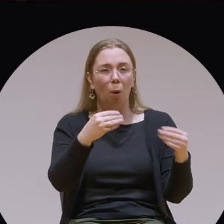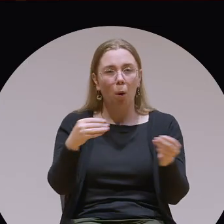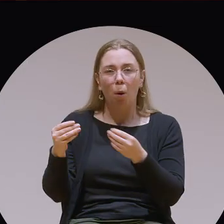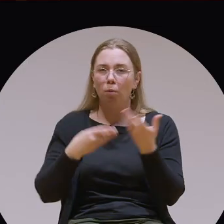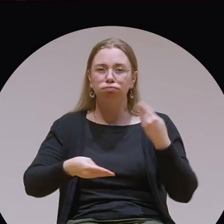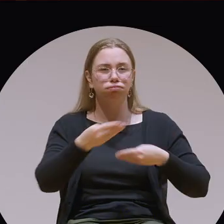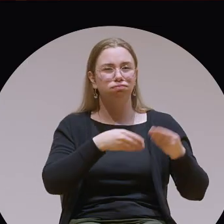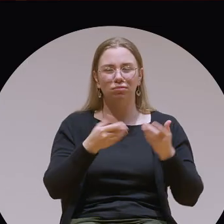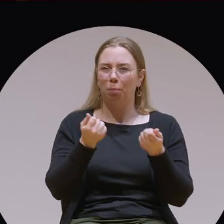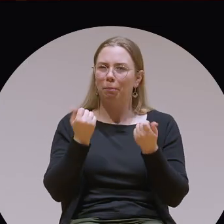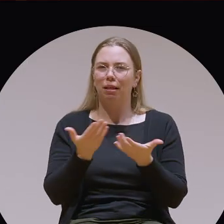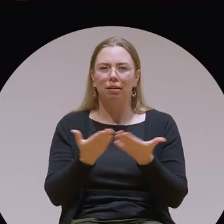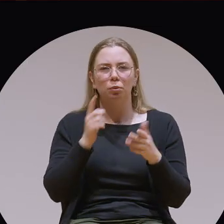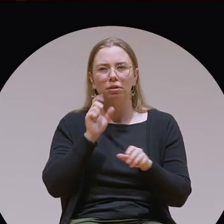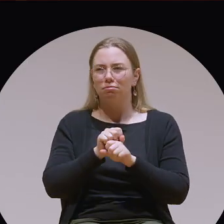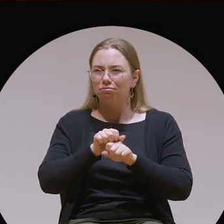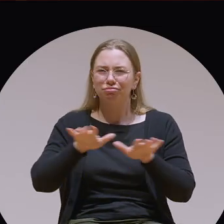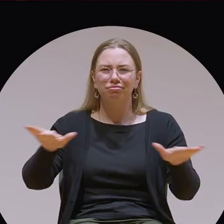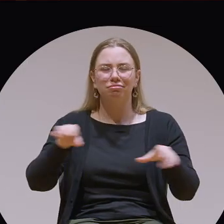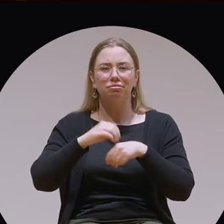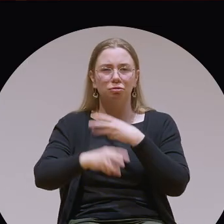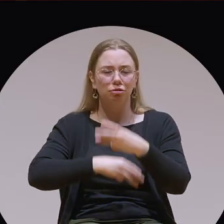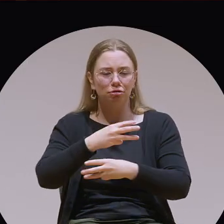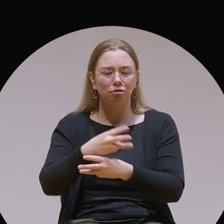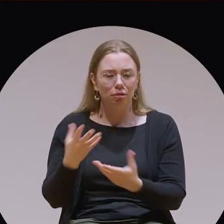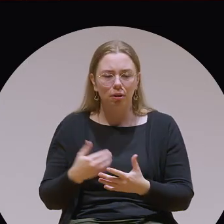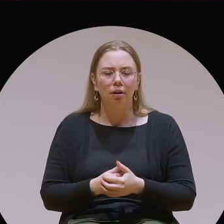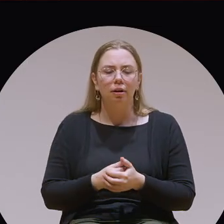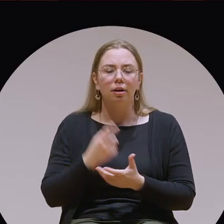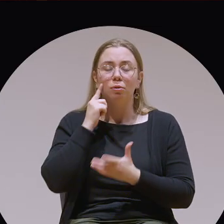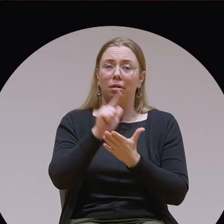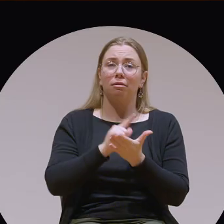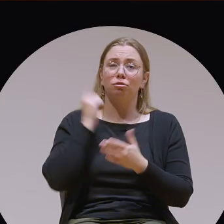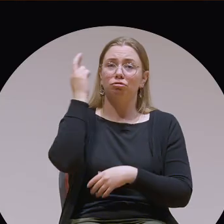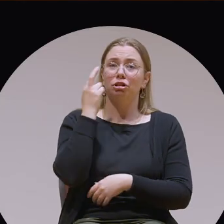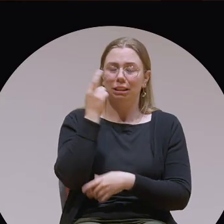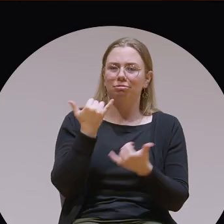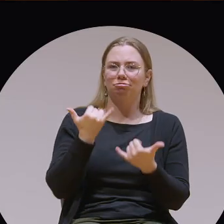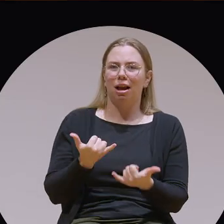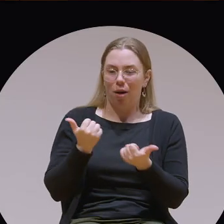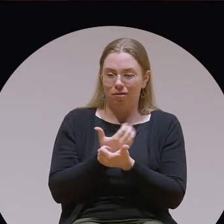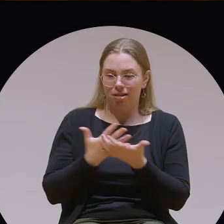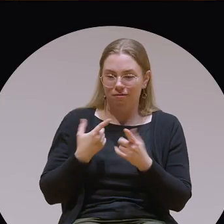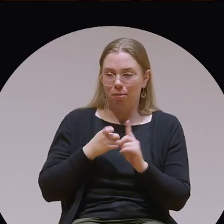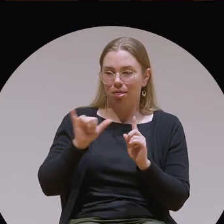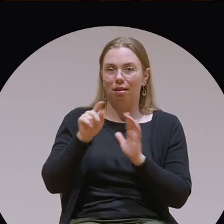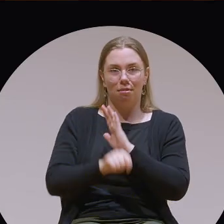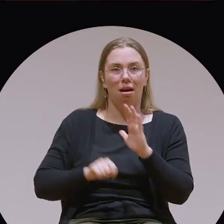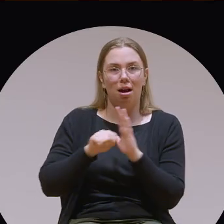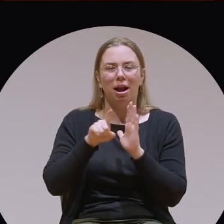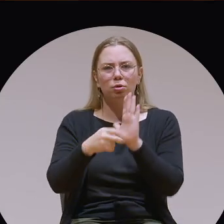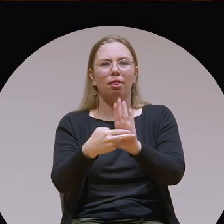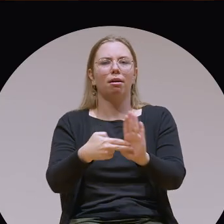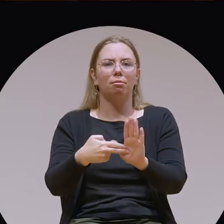legal reason. That is that here in New York State, we're obligated to put signage on every object in any museum collection